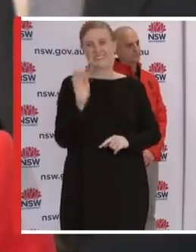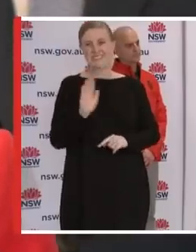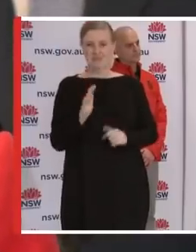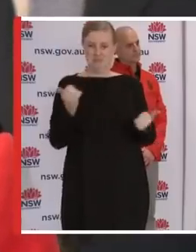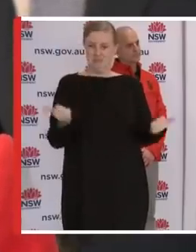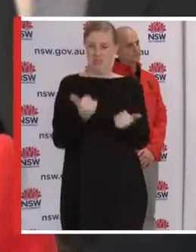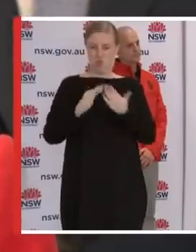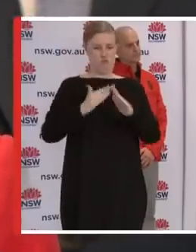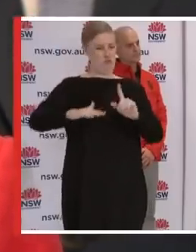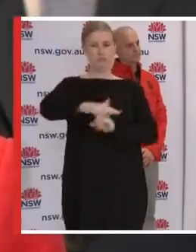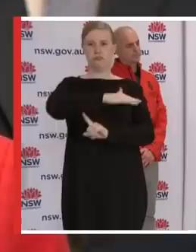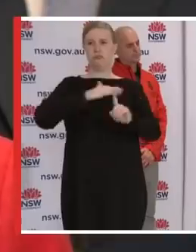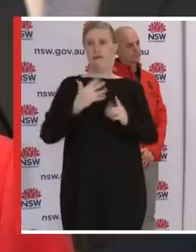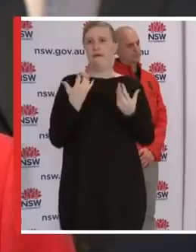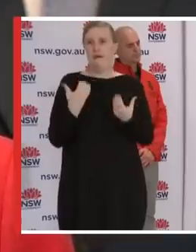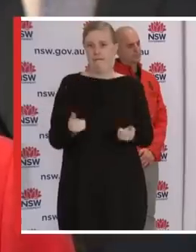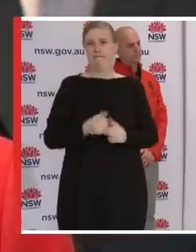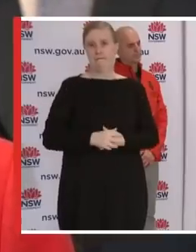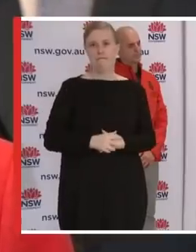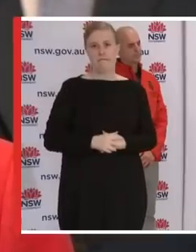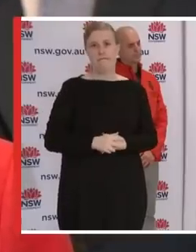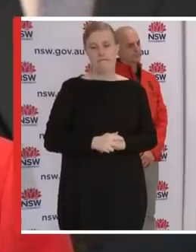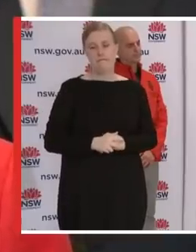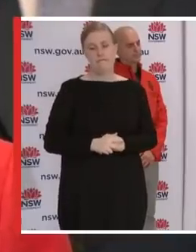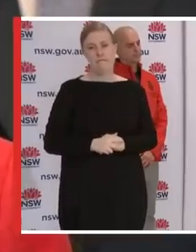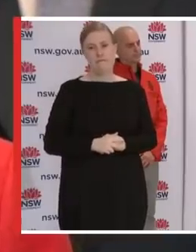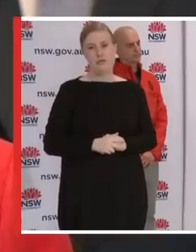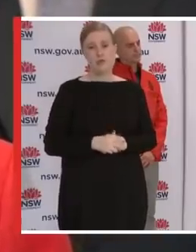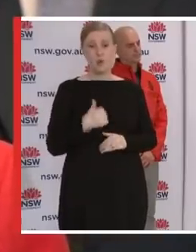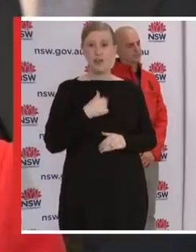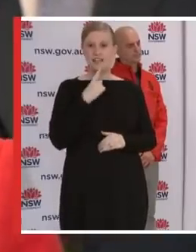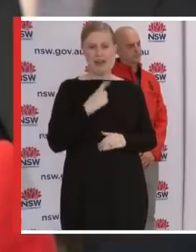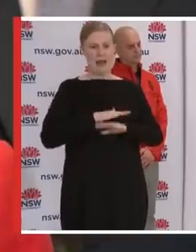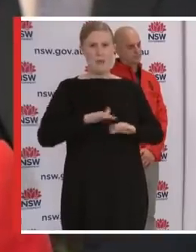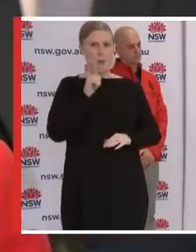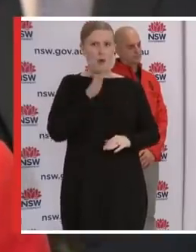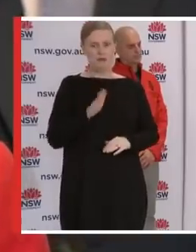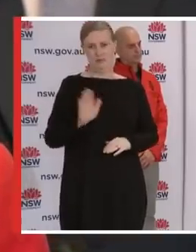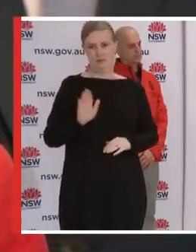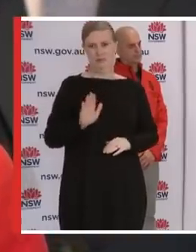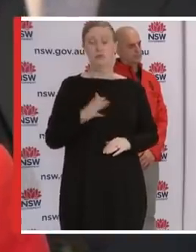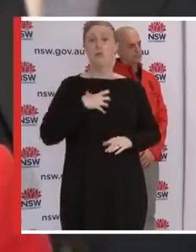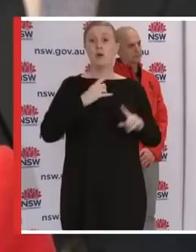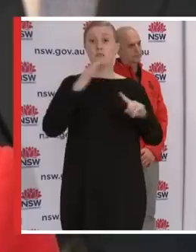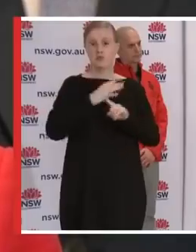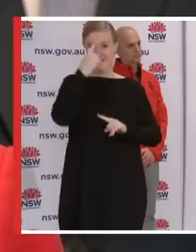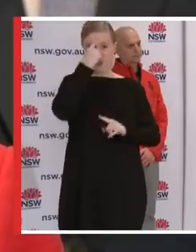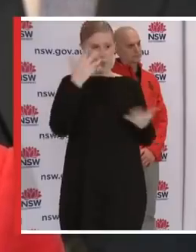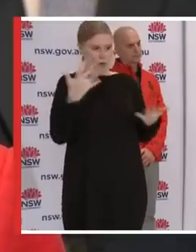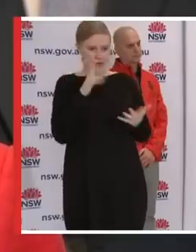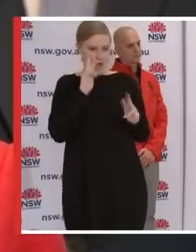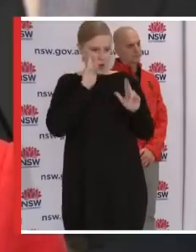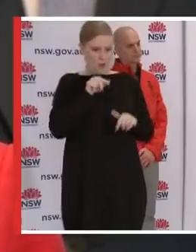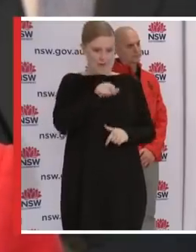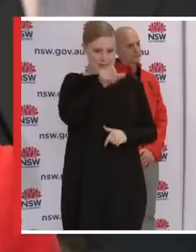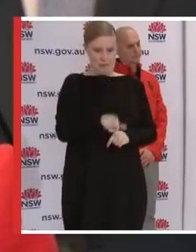to is making sure that people have access to the best care. And can I just also acknowledge that the intensive